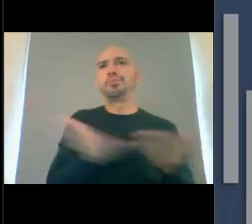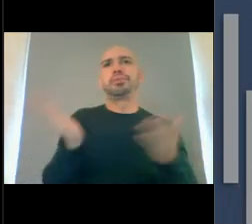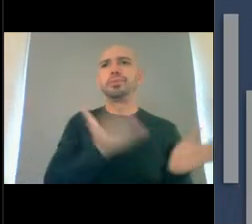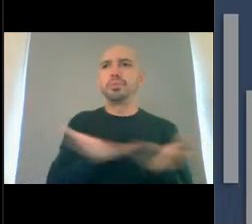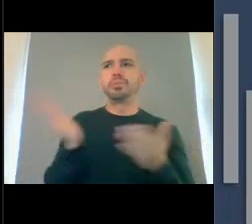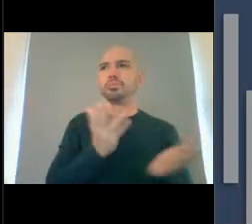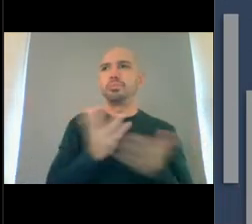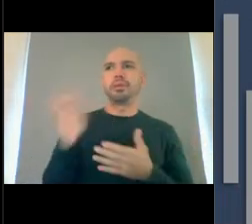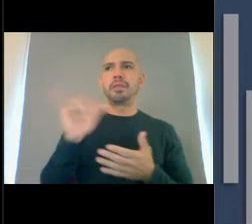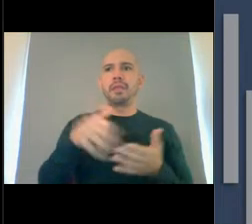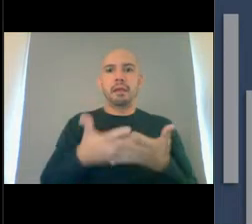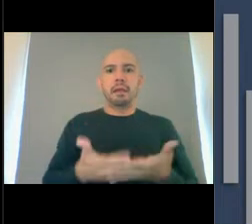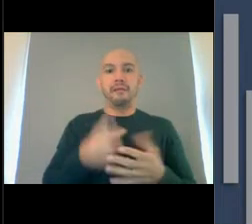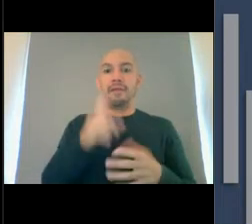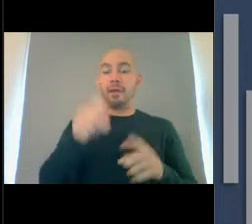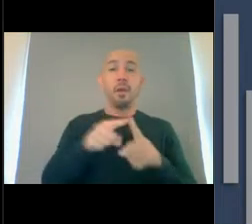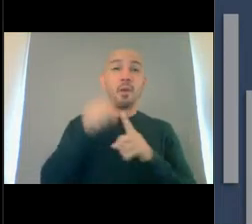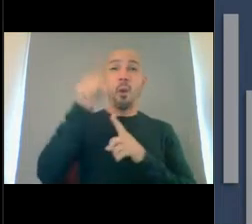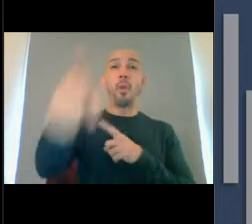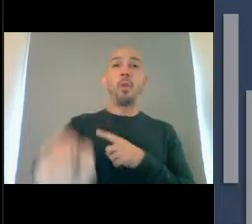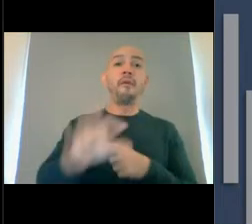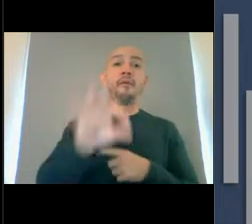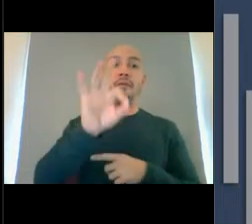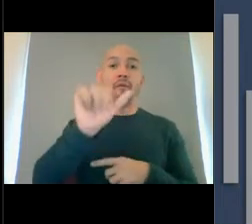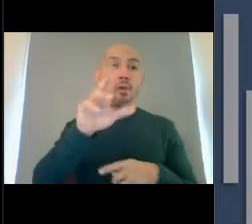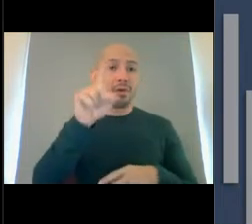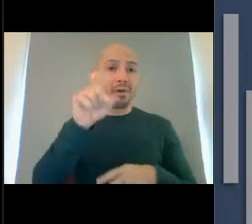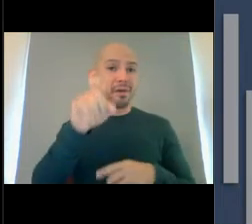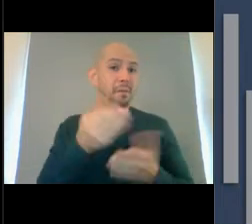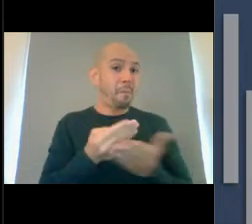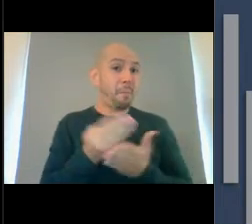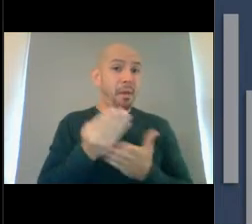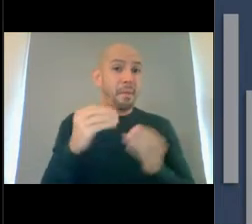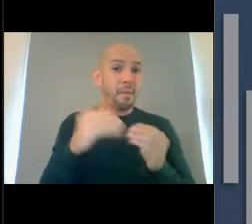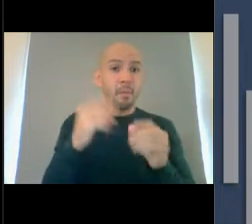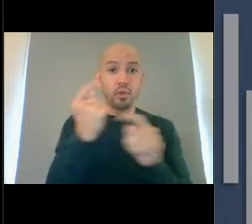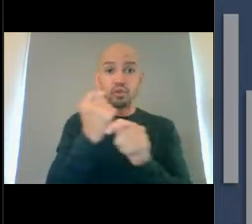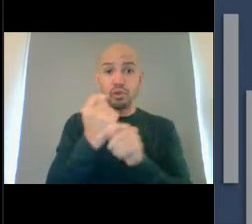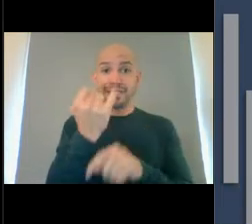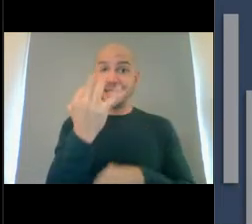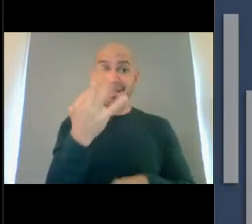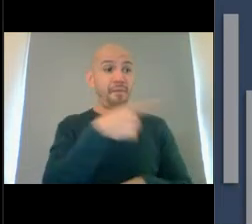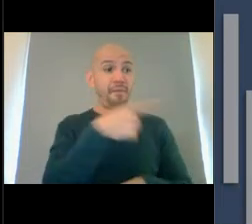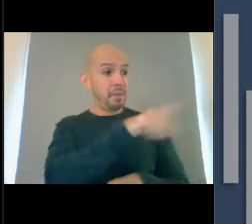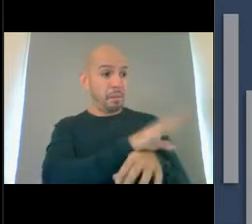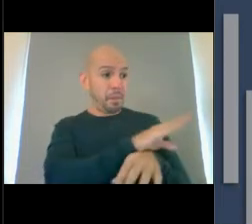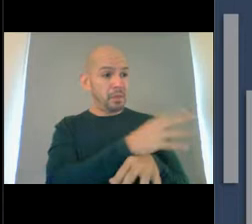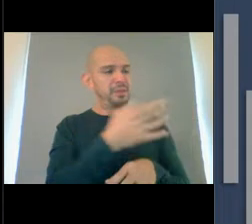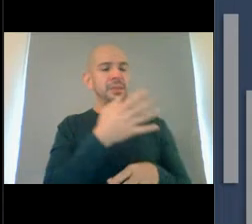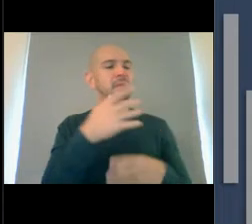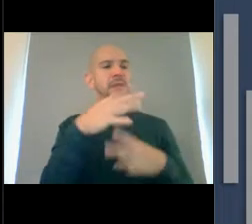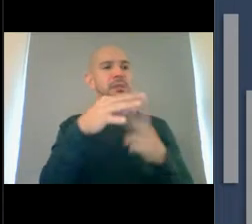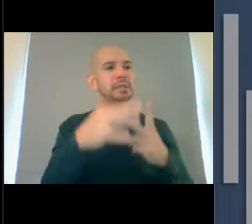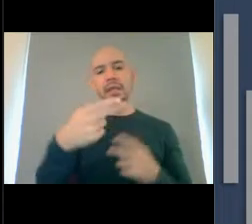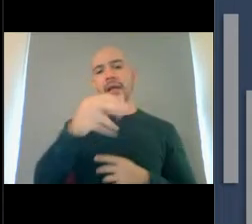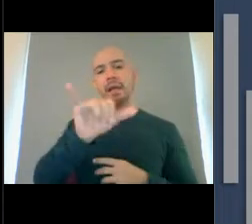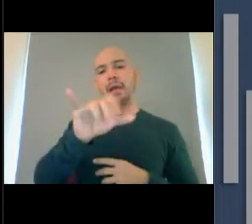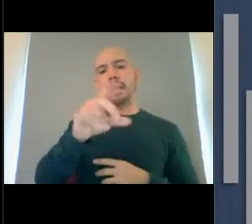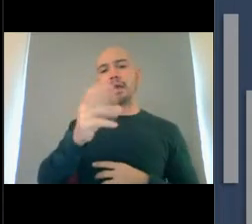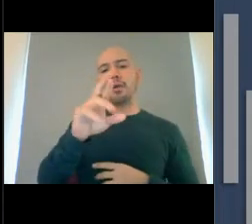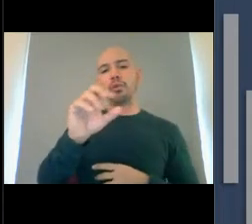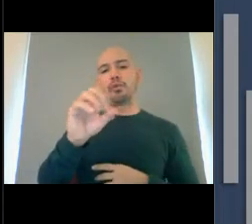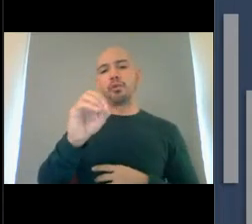go as far so they might need to buy more trucks if they're going to go the hydrogen route because that doesn't have some of those challenges it's uh